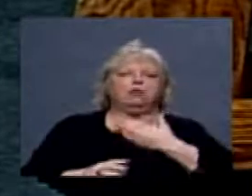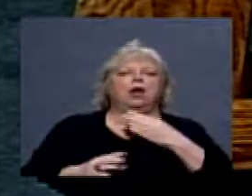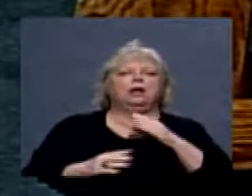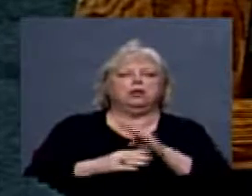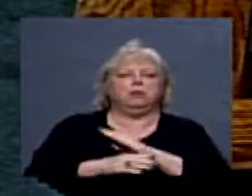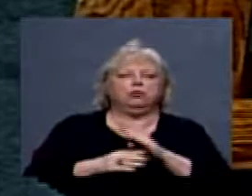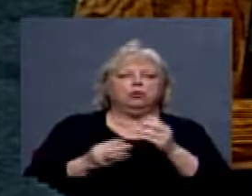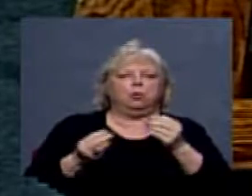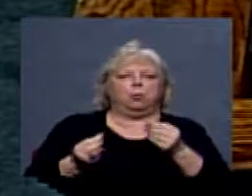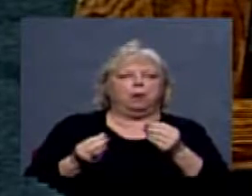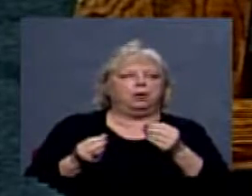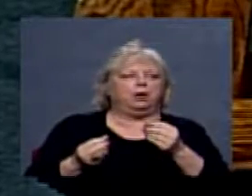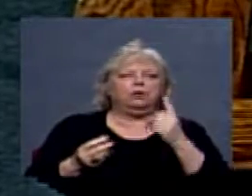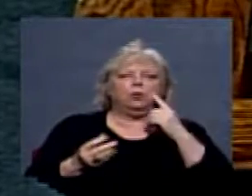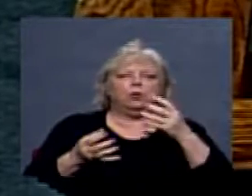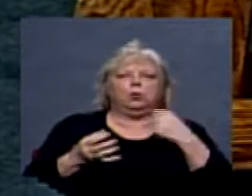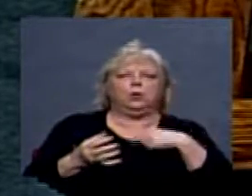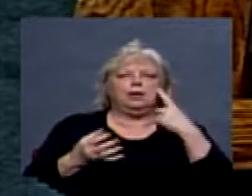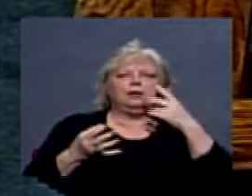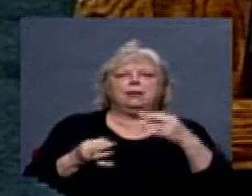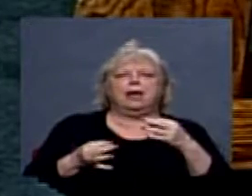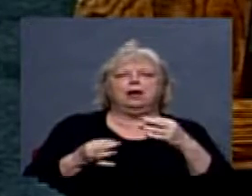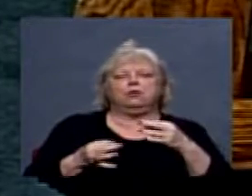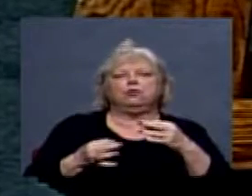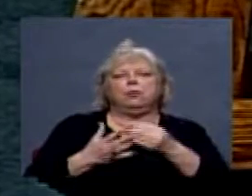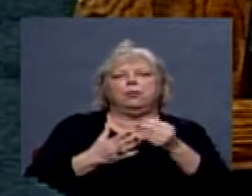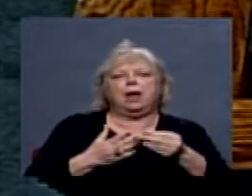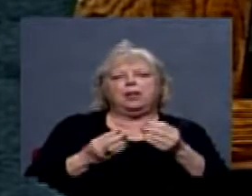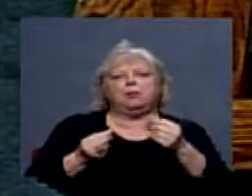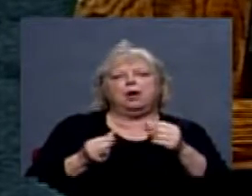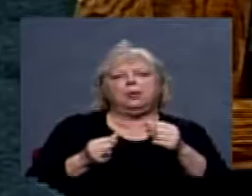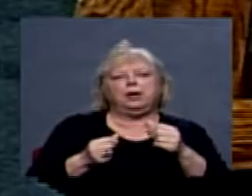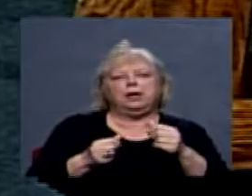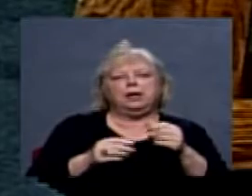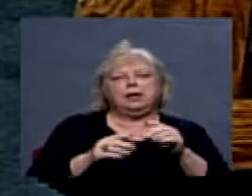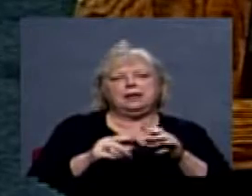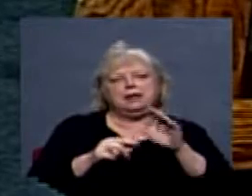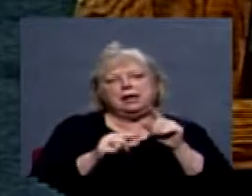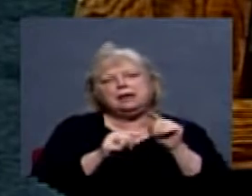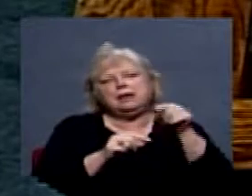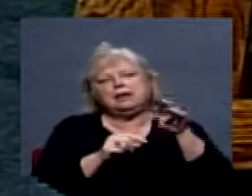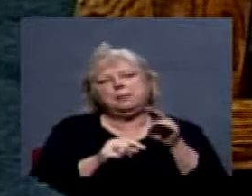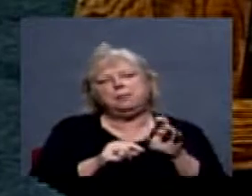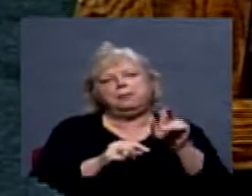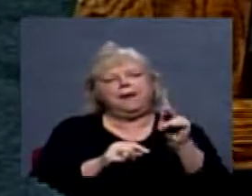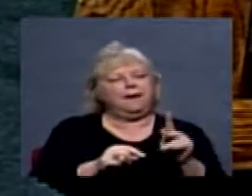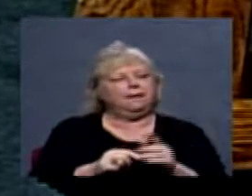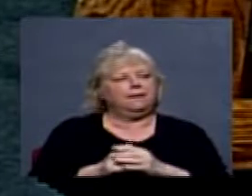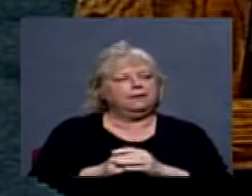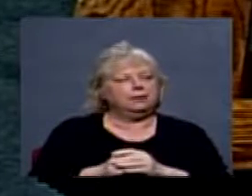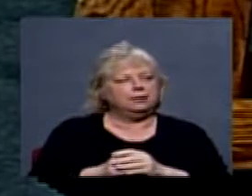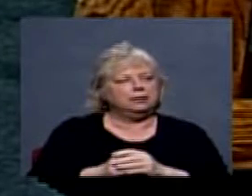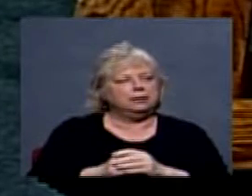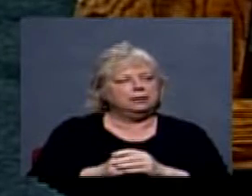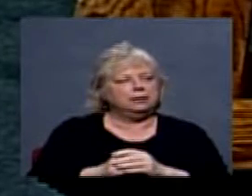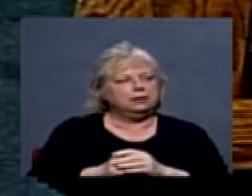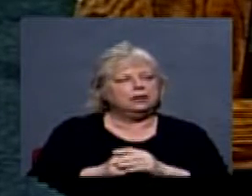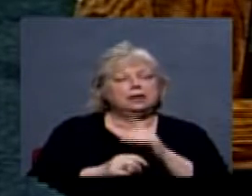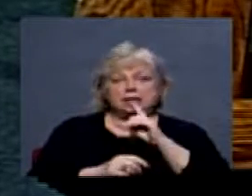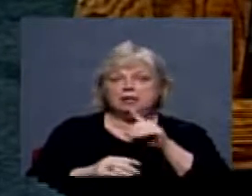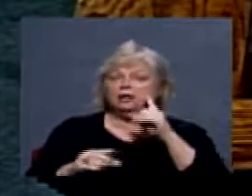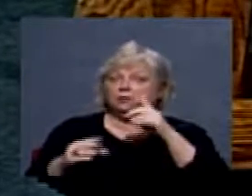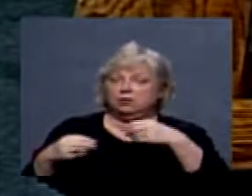chose to have the property at the back. So the houses are also old. Whoever buys it, because it is for sale right